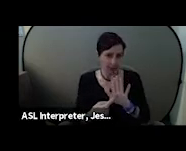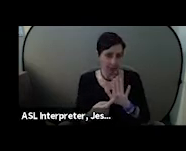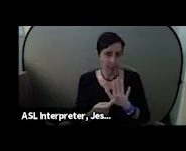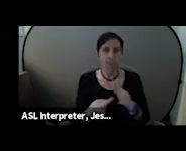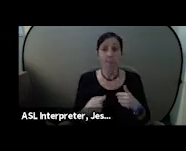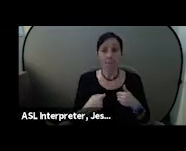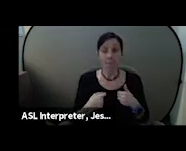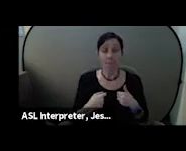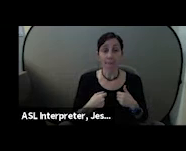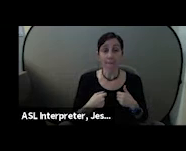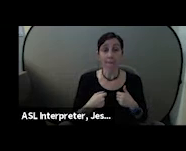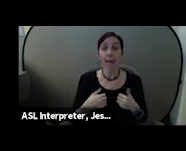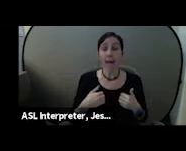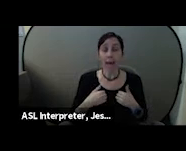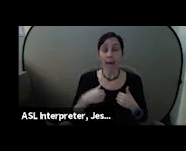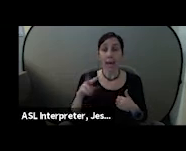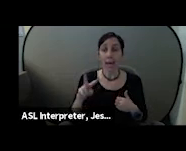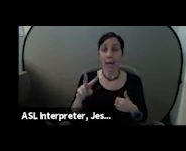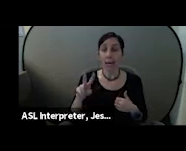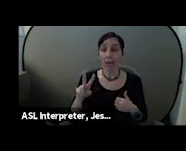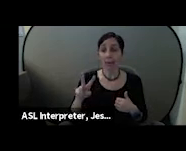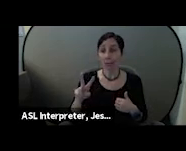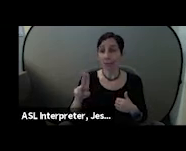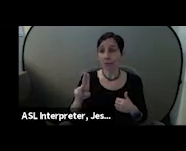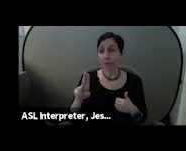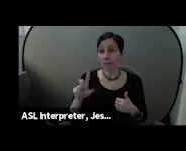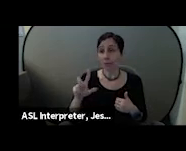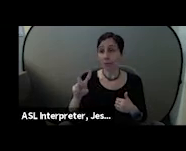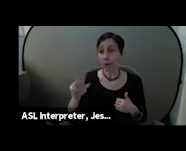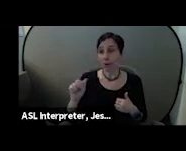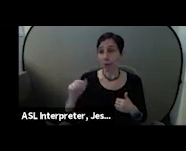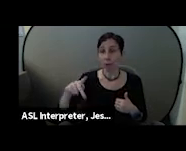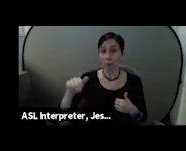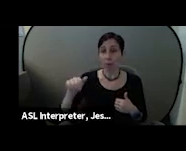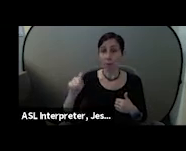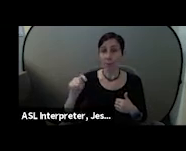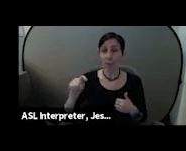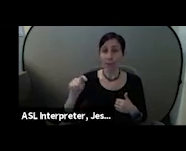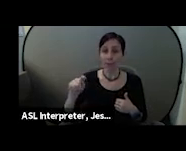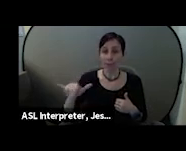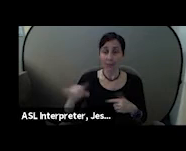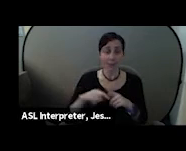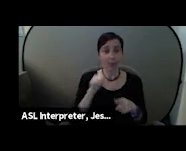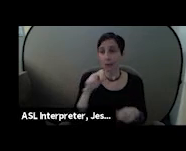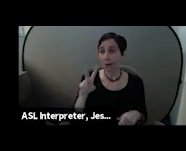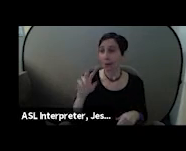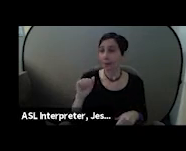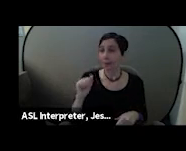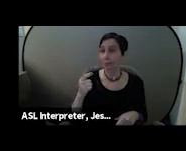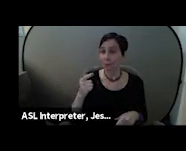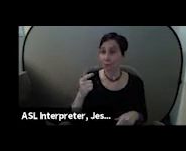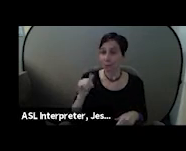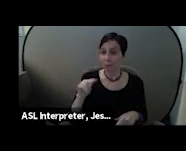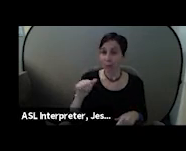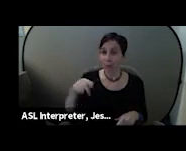had vulvoplasty, but not vaginoplasty. So if I needed catheterization, they would see that